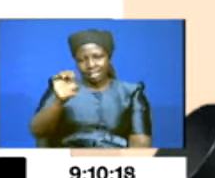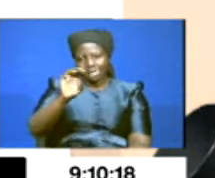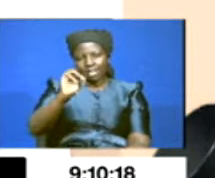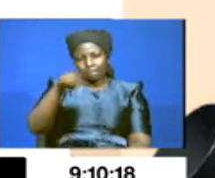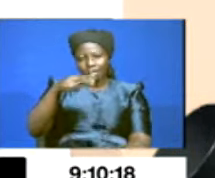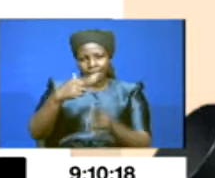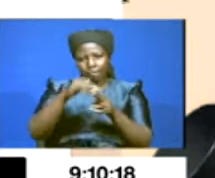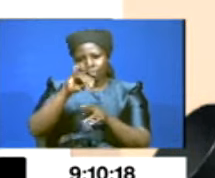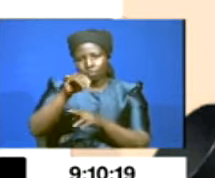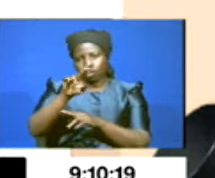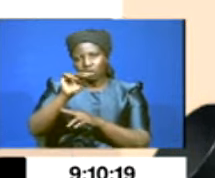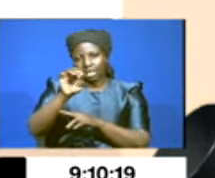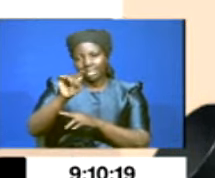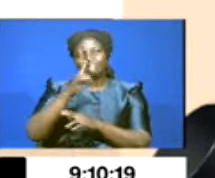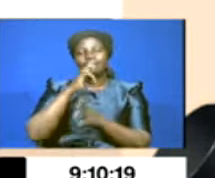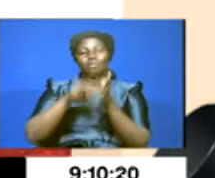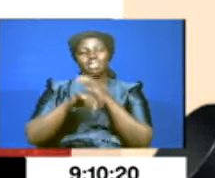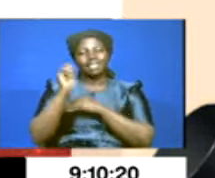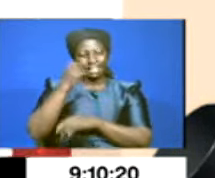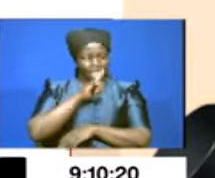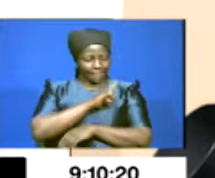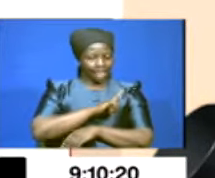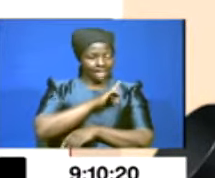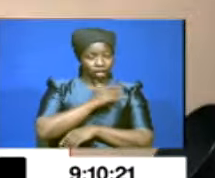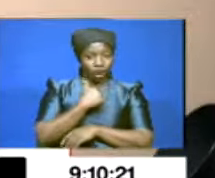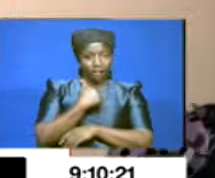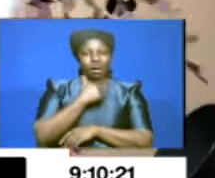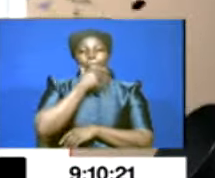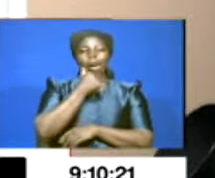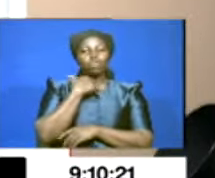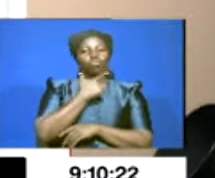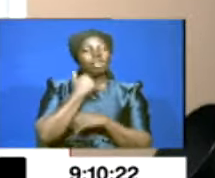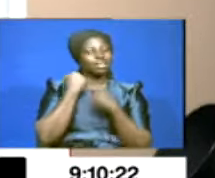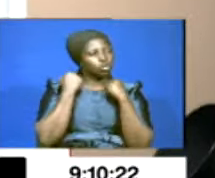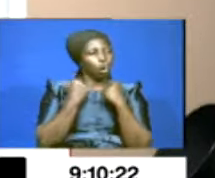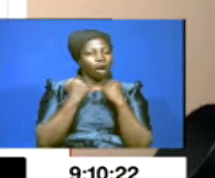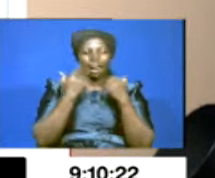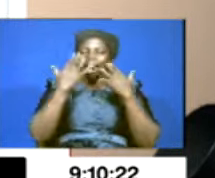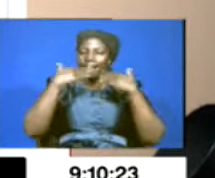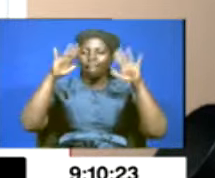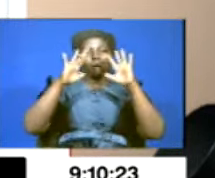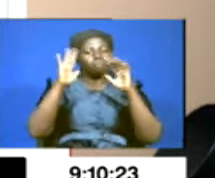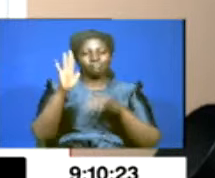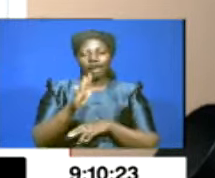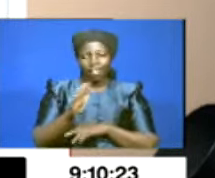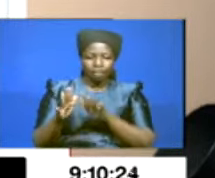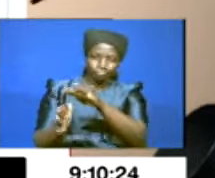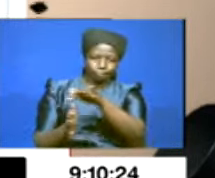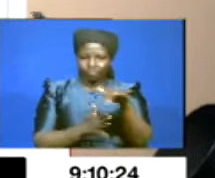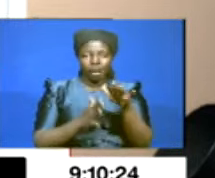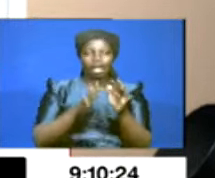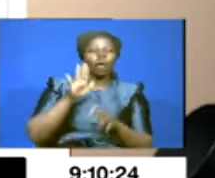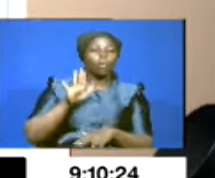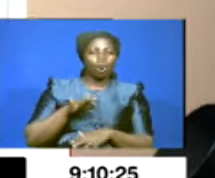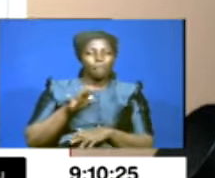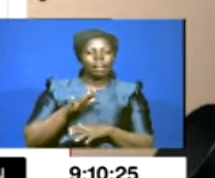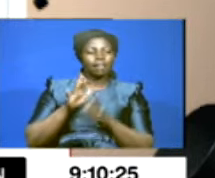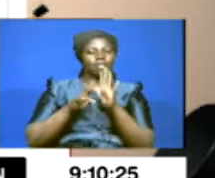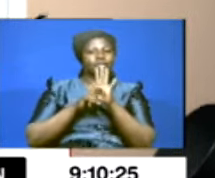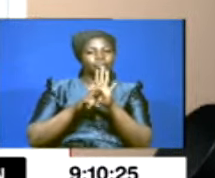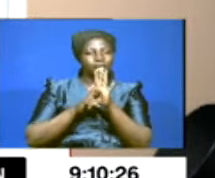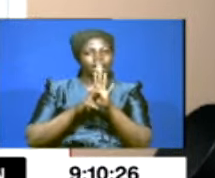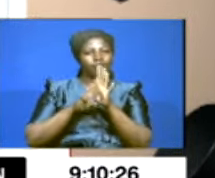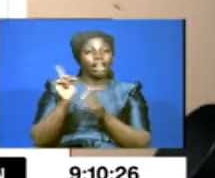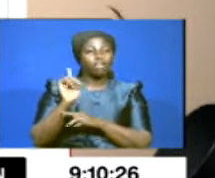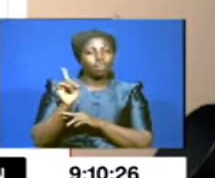Kenya was lucky to have a man of fortitude who never gives up. Nairobi Member of Parliament Esther Pasaris termed